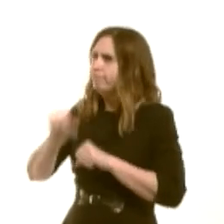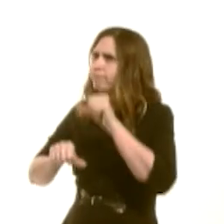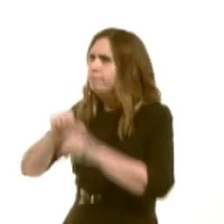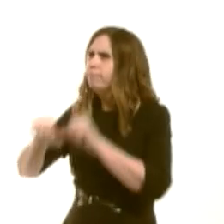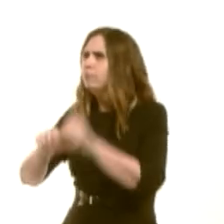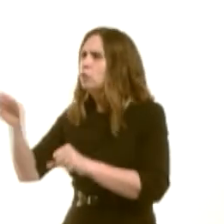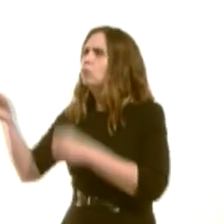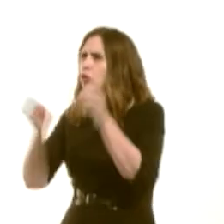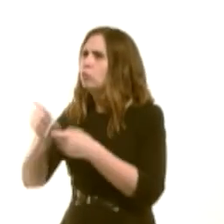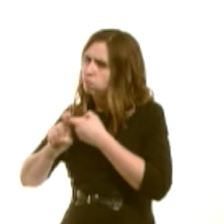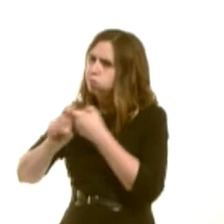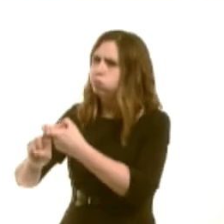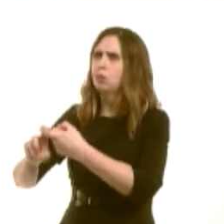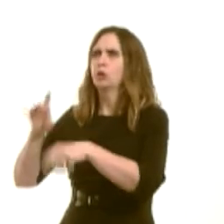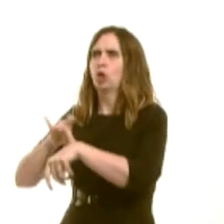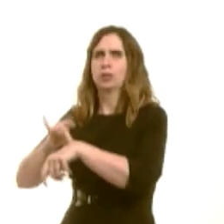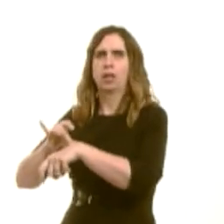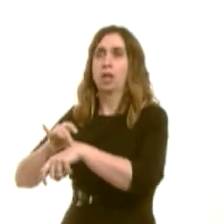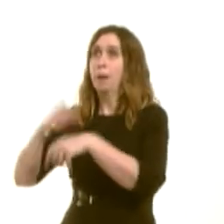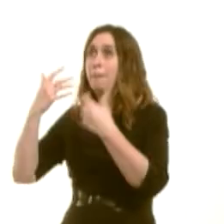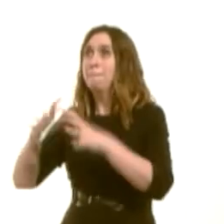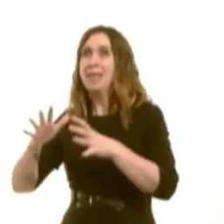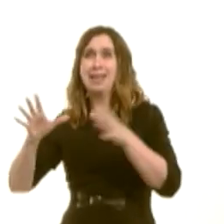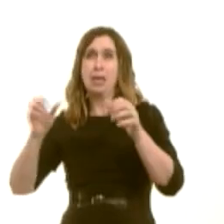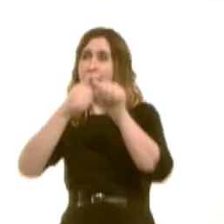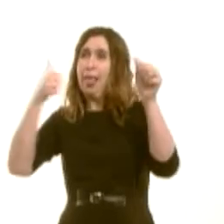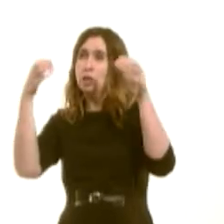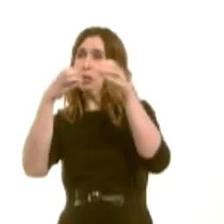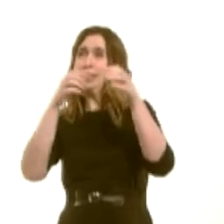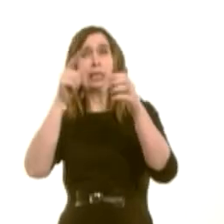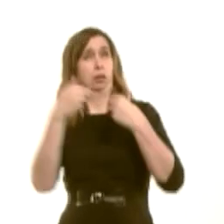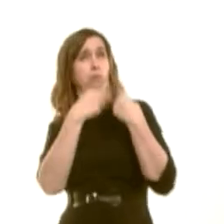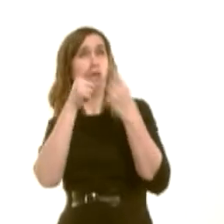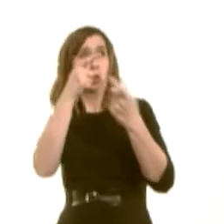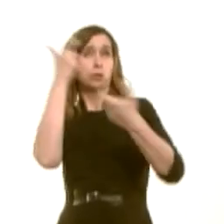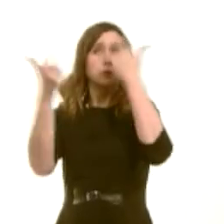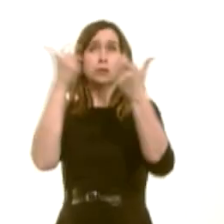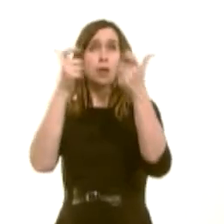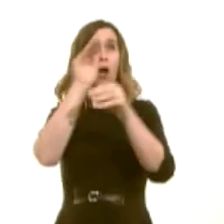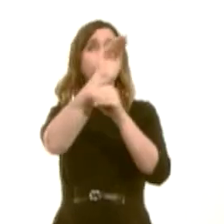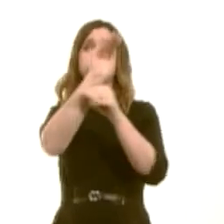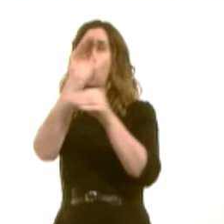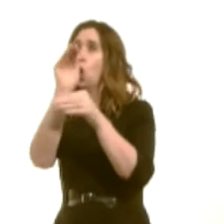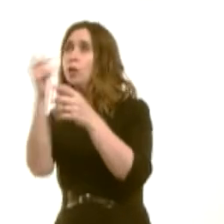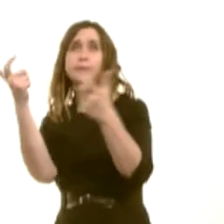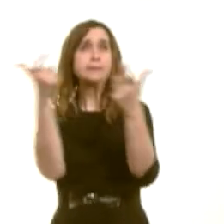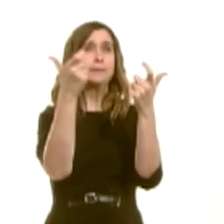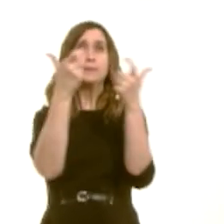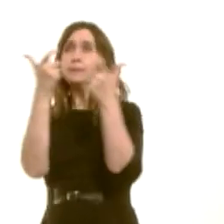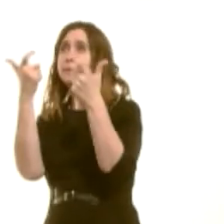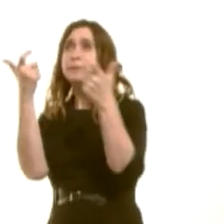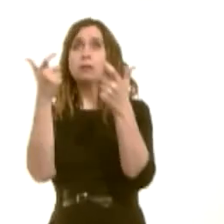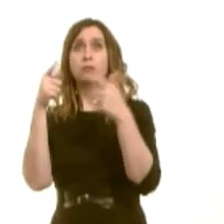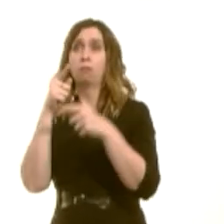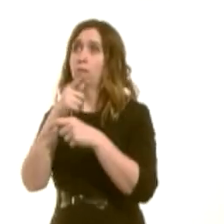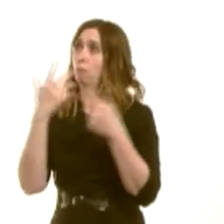doctors. They've gone to headhunting agencies. They've tried to ensure that they look abroad. They've done a great